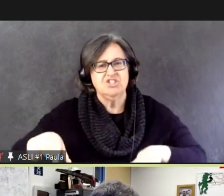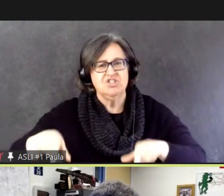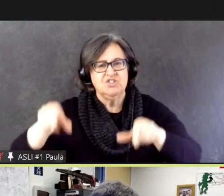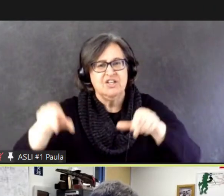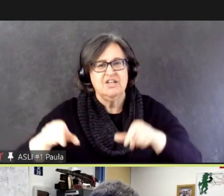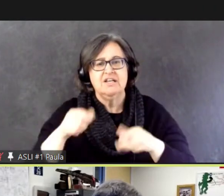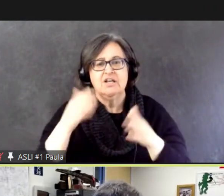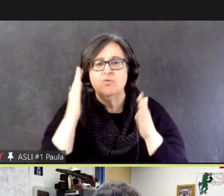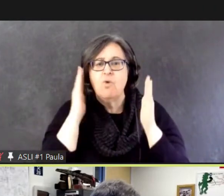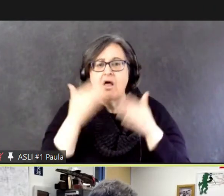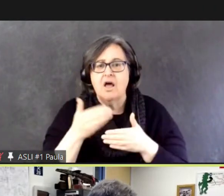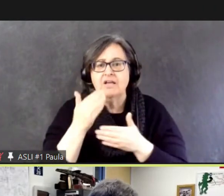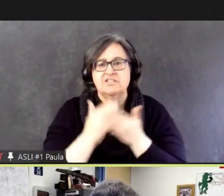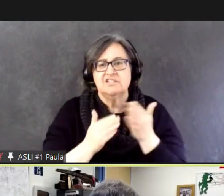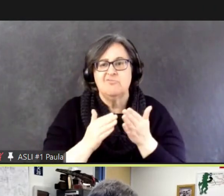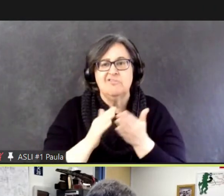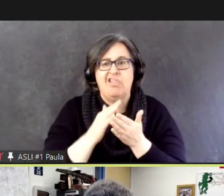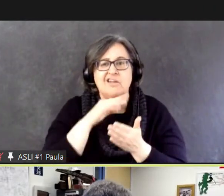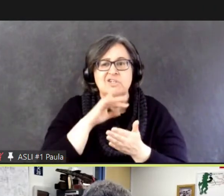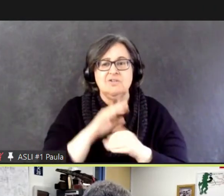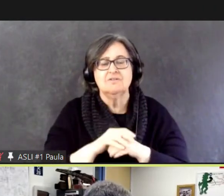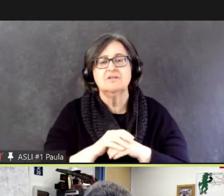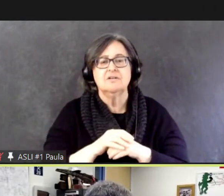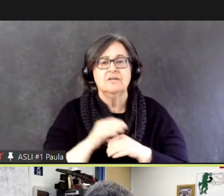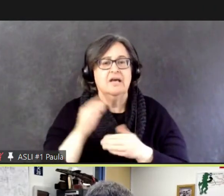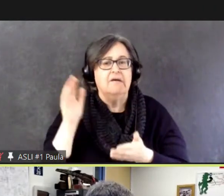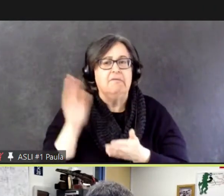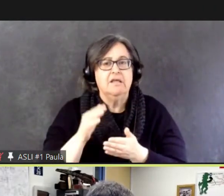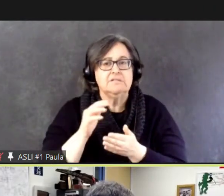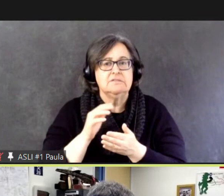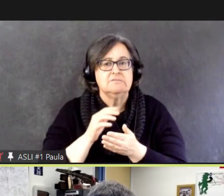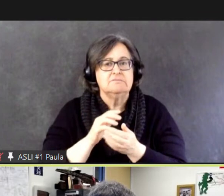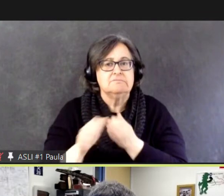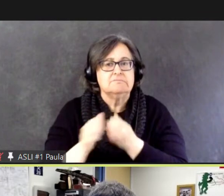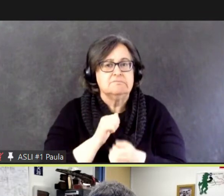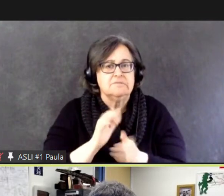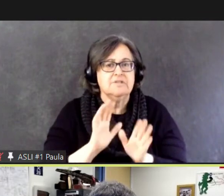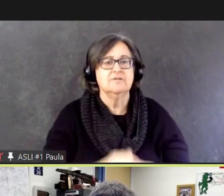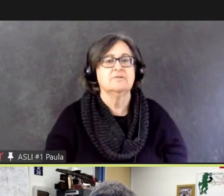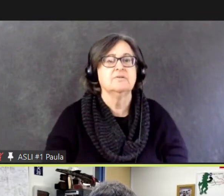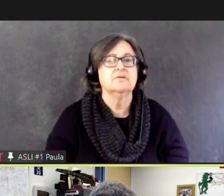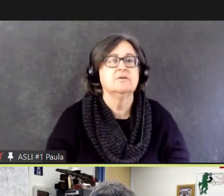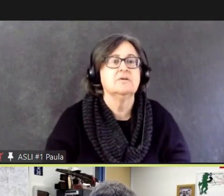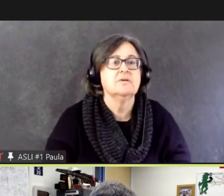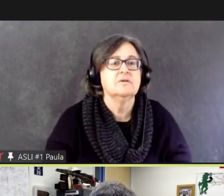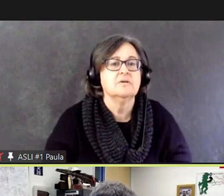hide cleanliness issues, and they'll beat up a little more. So next slide.